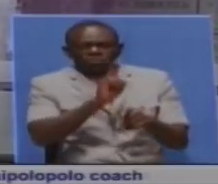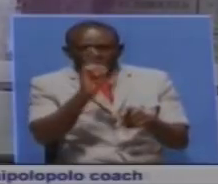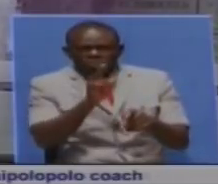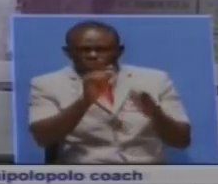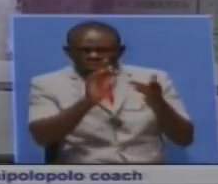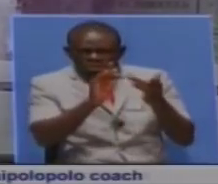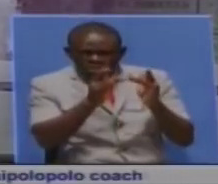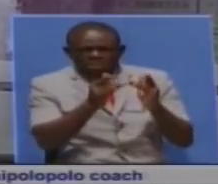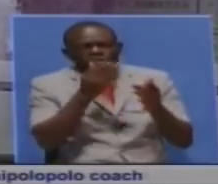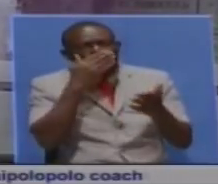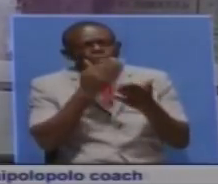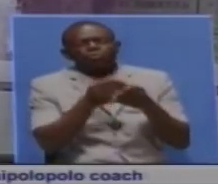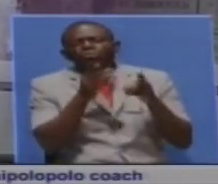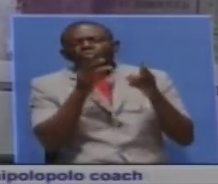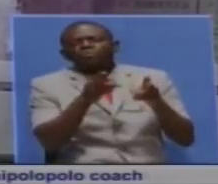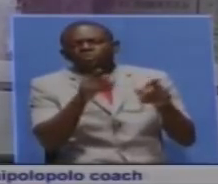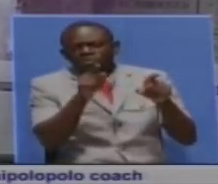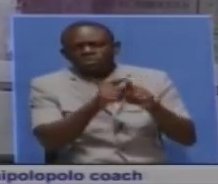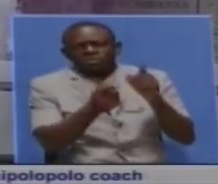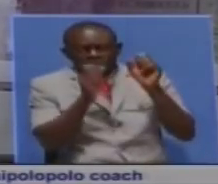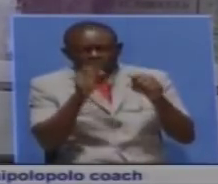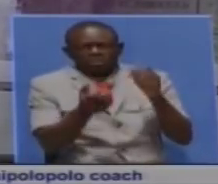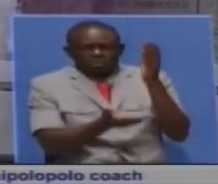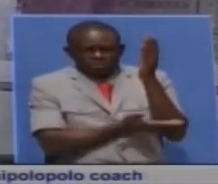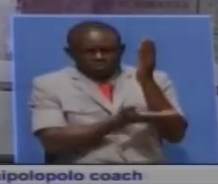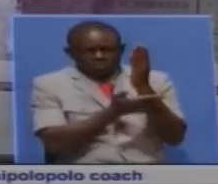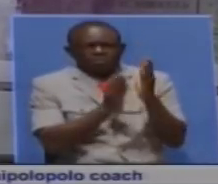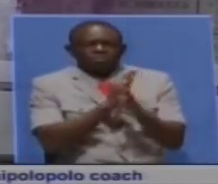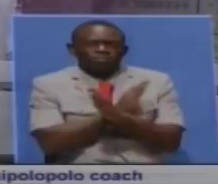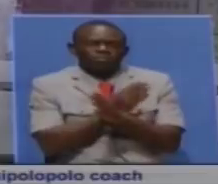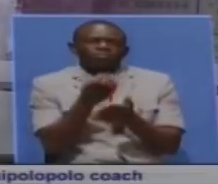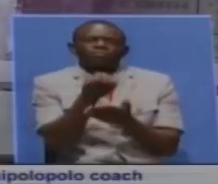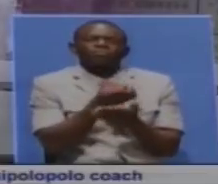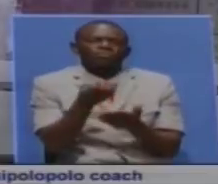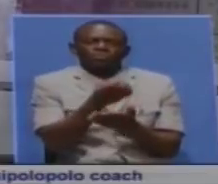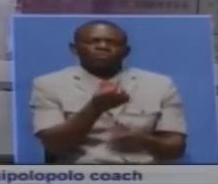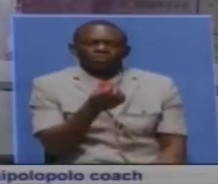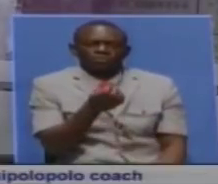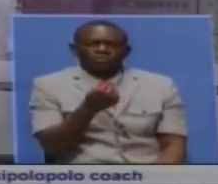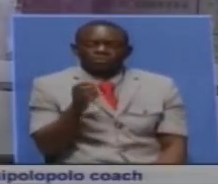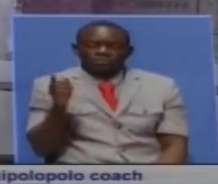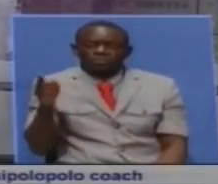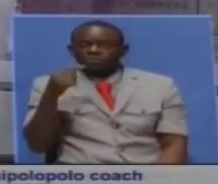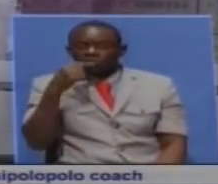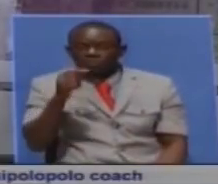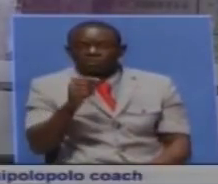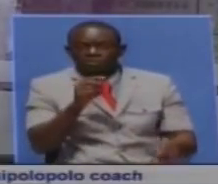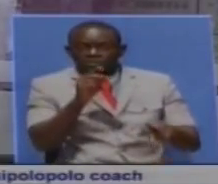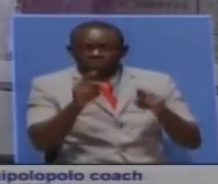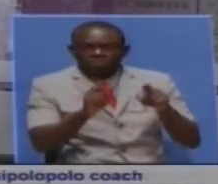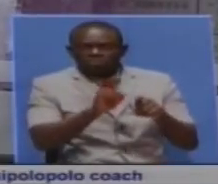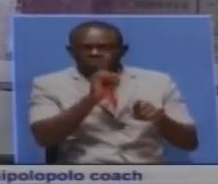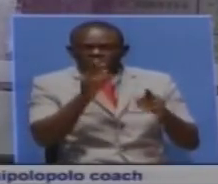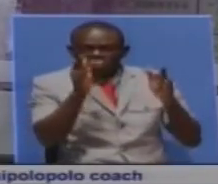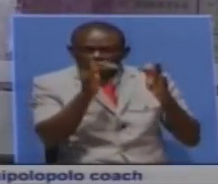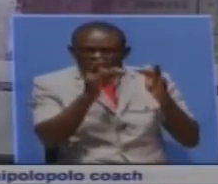the country's economic performance. He said the enforcement of bills will lower online risks risks such as fraud